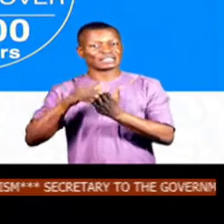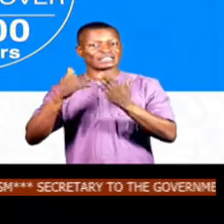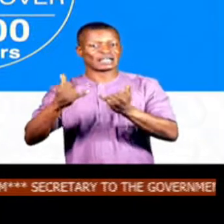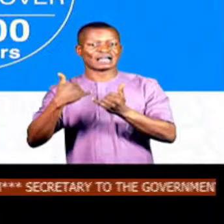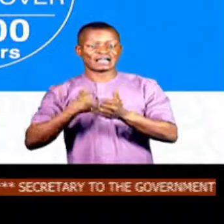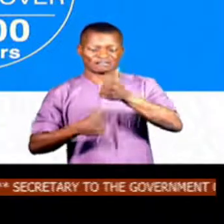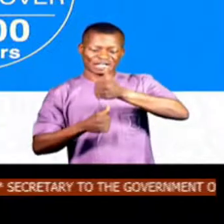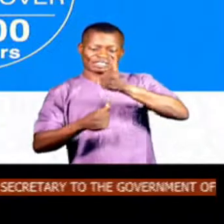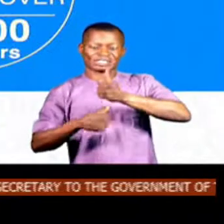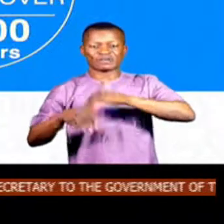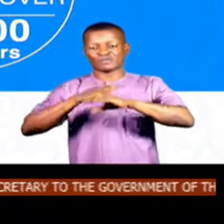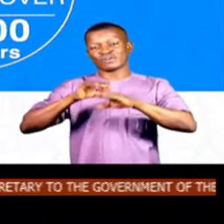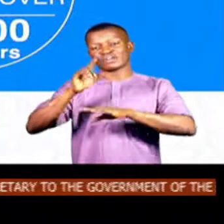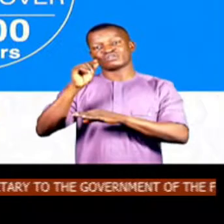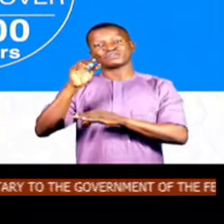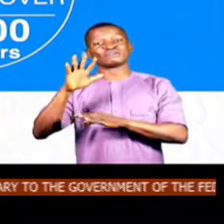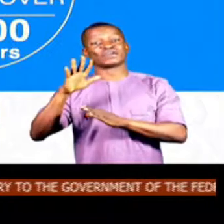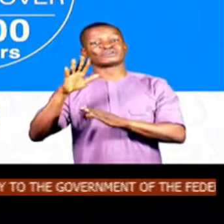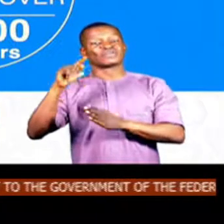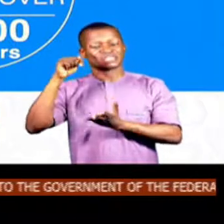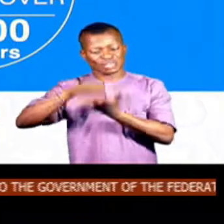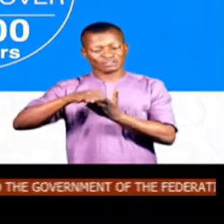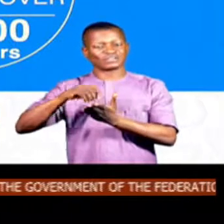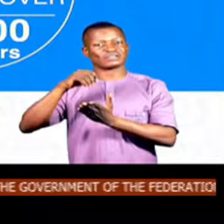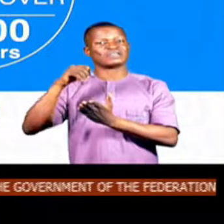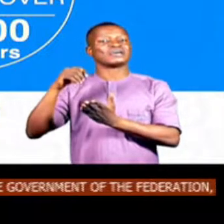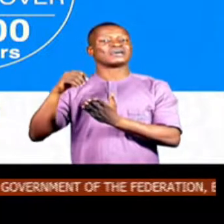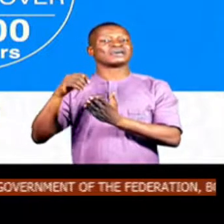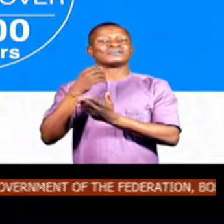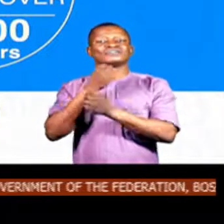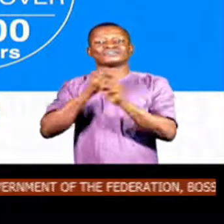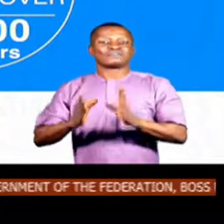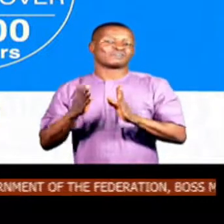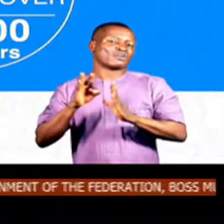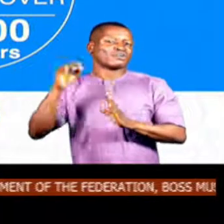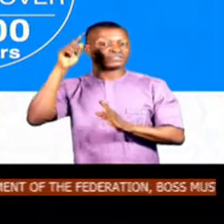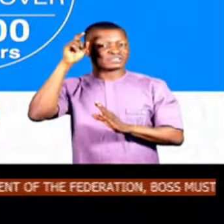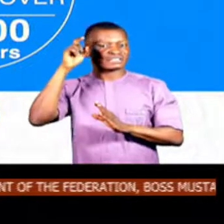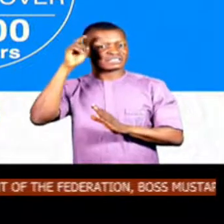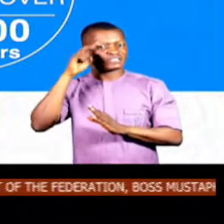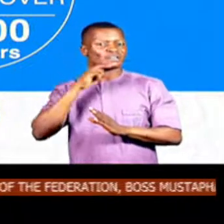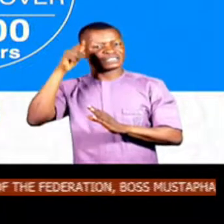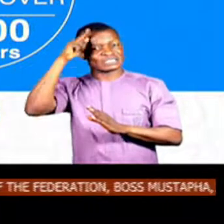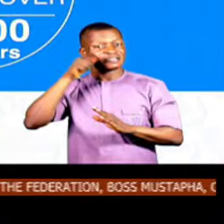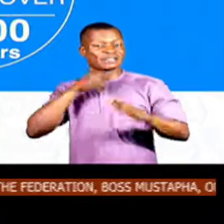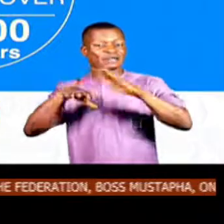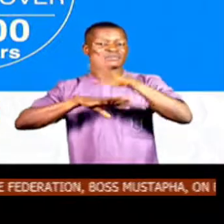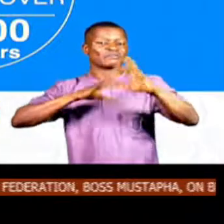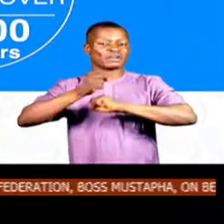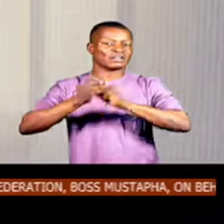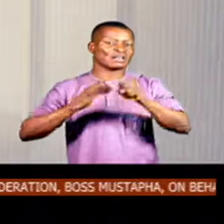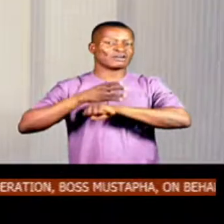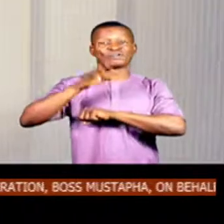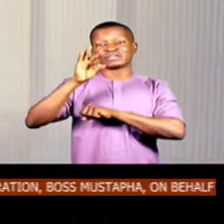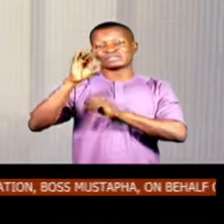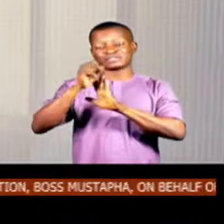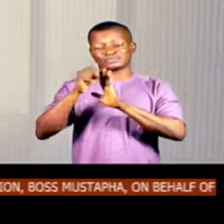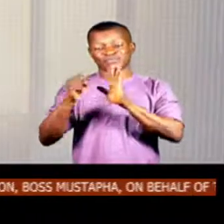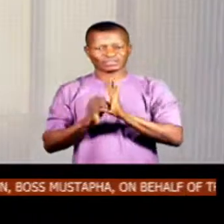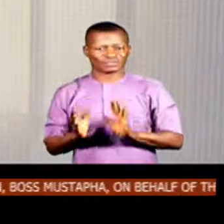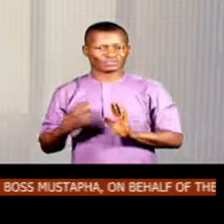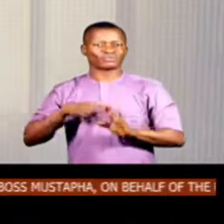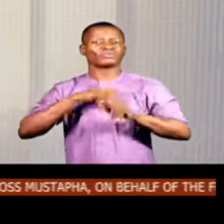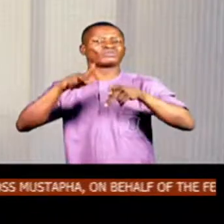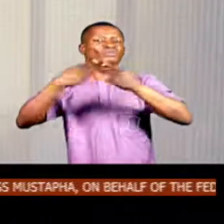have assisted over 25,000 survivors of sexual and gender-based violence across the 19 states. Sexual